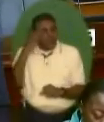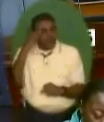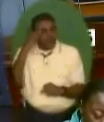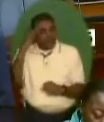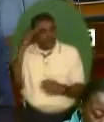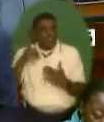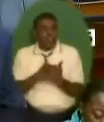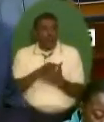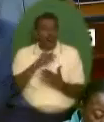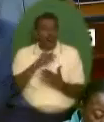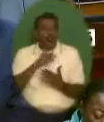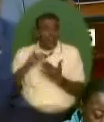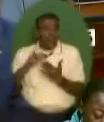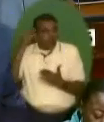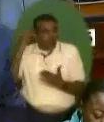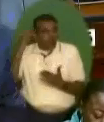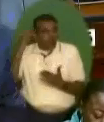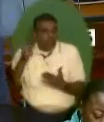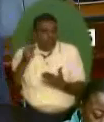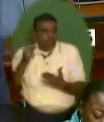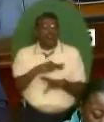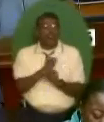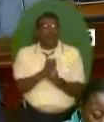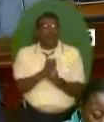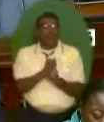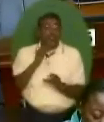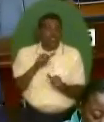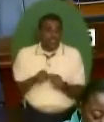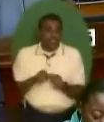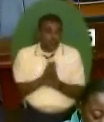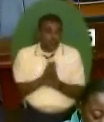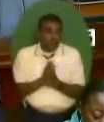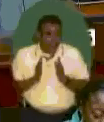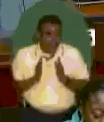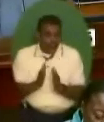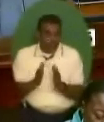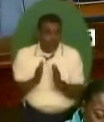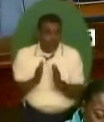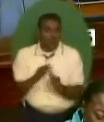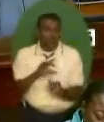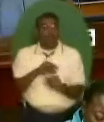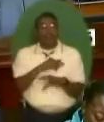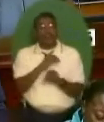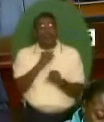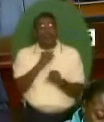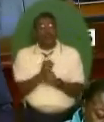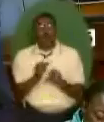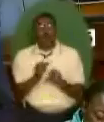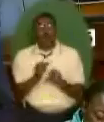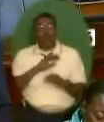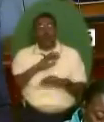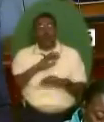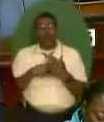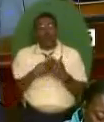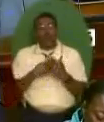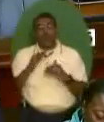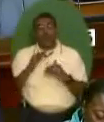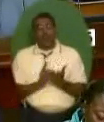government should be to stimulate the economy by instilling confidence and executing the program of works outlined in the development